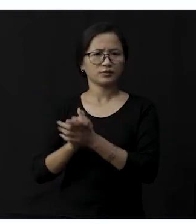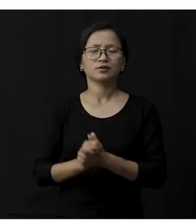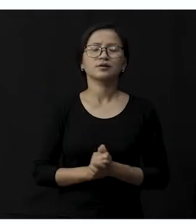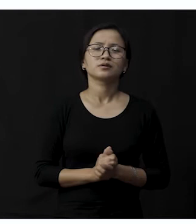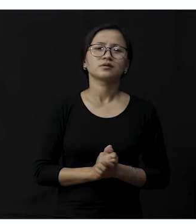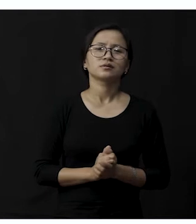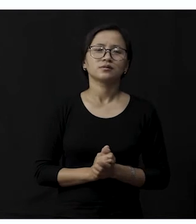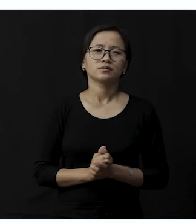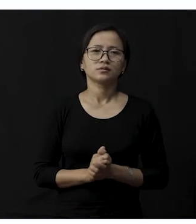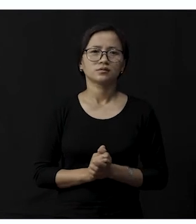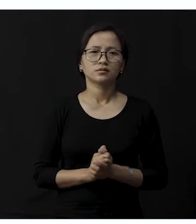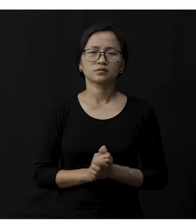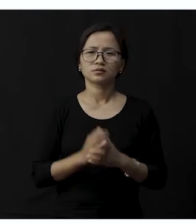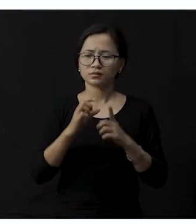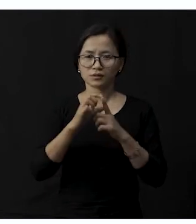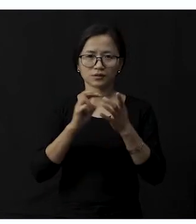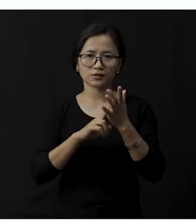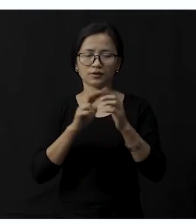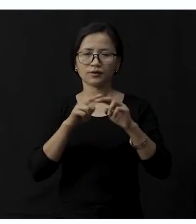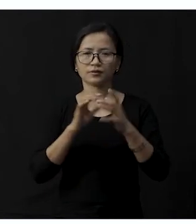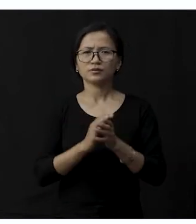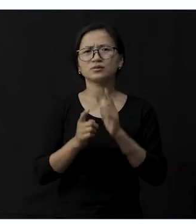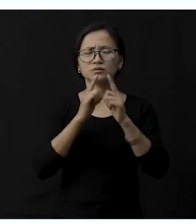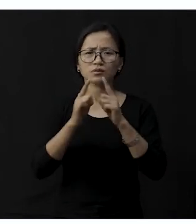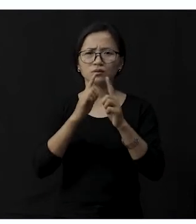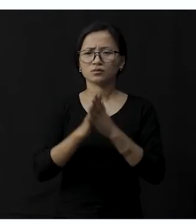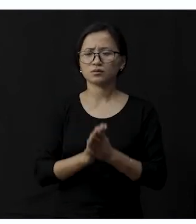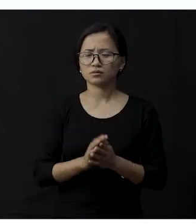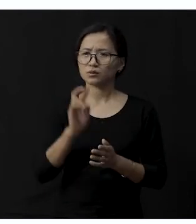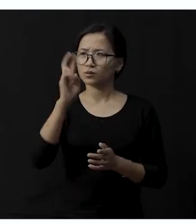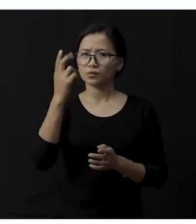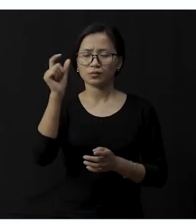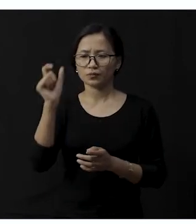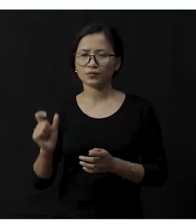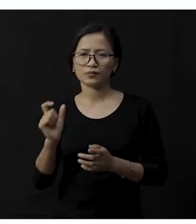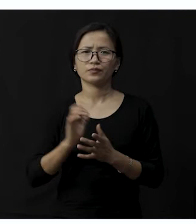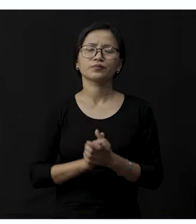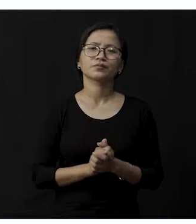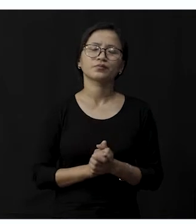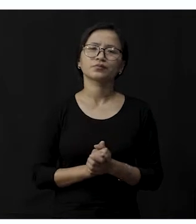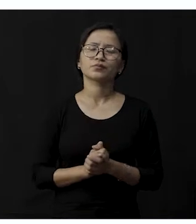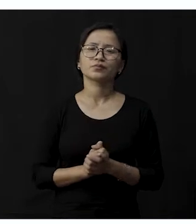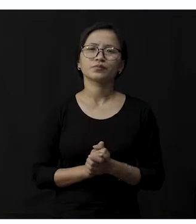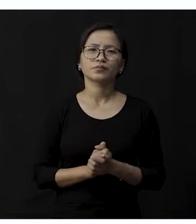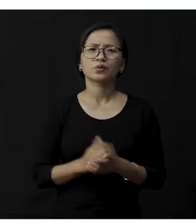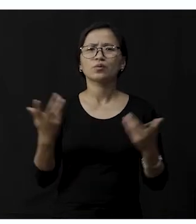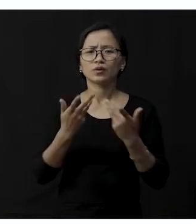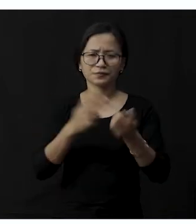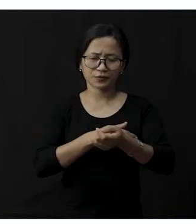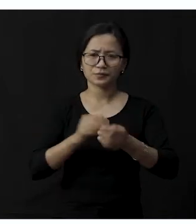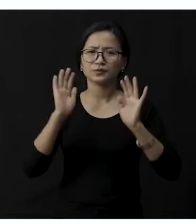modifying? So defining is when you are describing a noun. So noun is whatever names that you have for